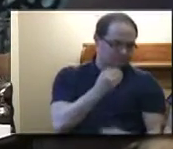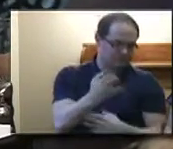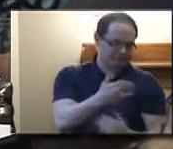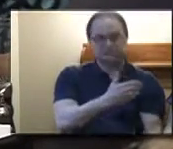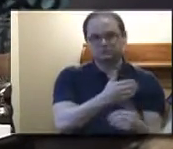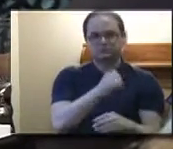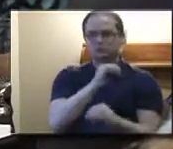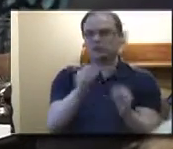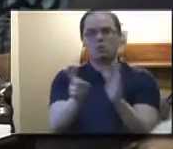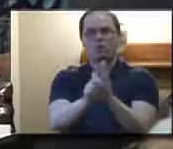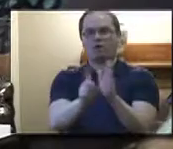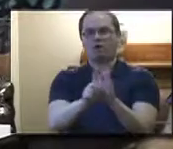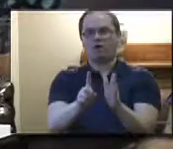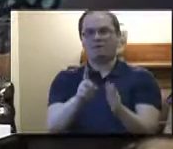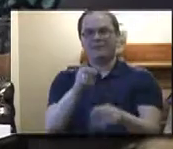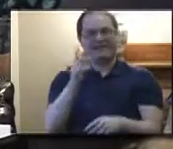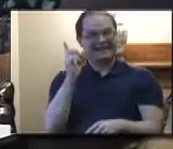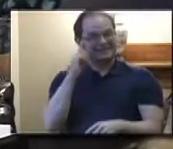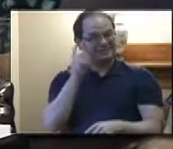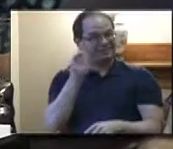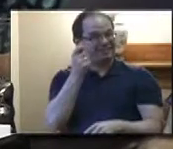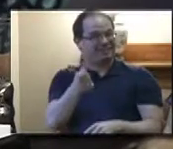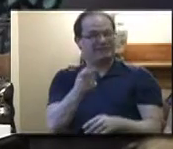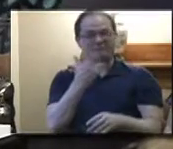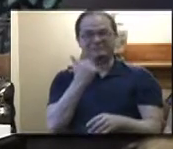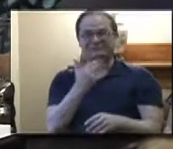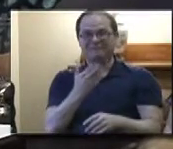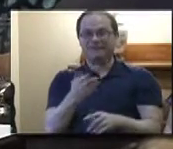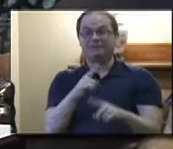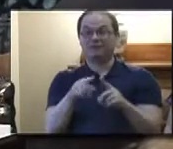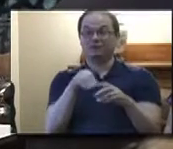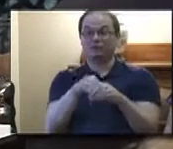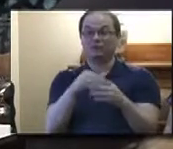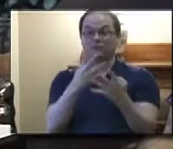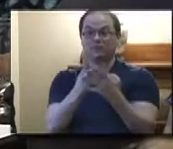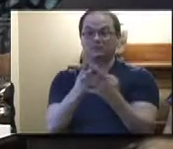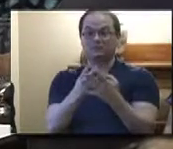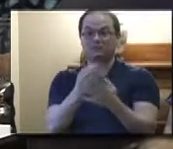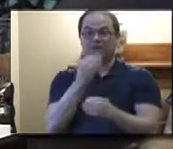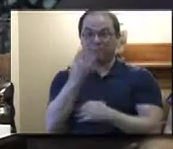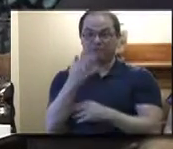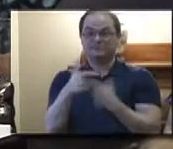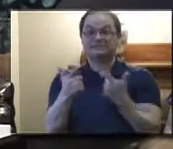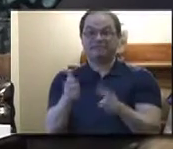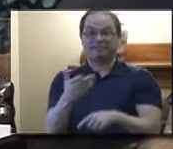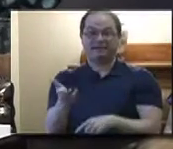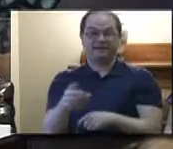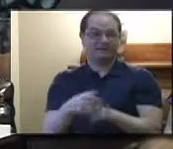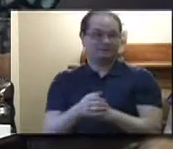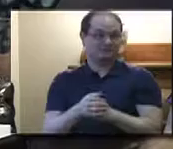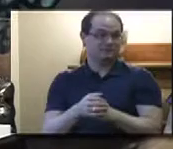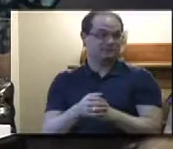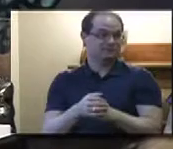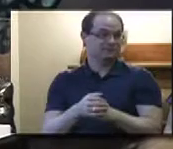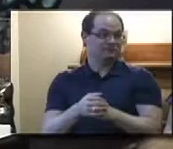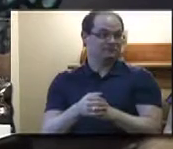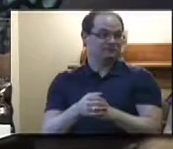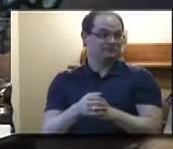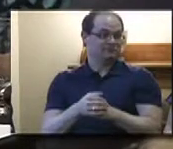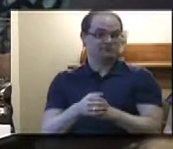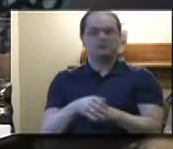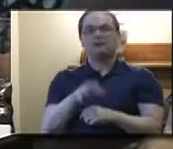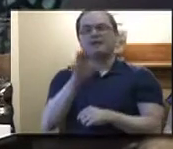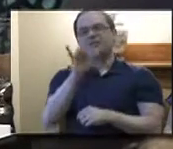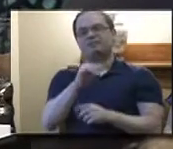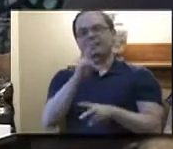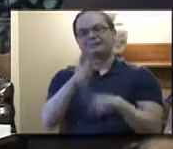didn't have an alarm clock. And, you know, it sounds like such a little thing, but when you're in prison, you know, breakfast is a big thing. So, I mean, these are the